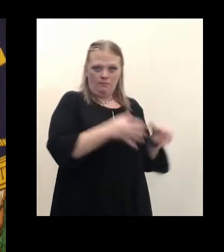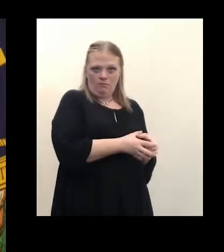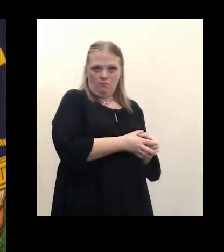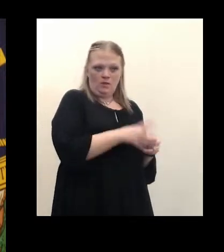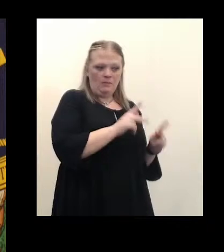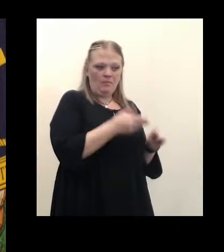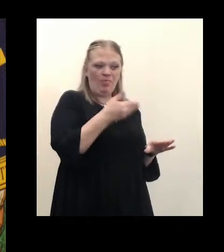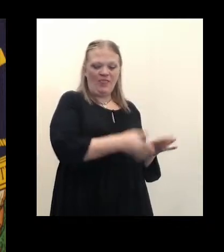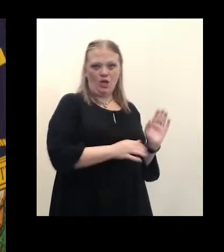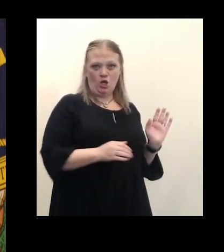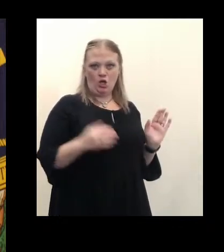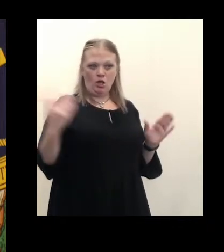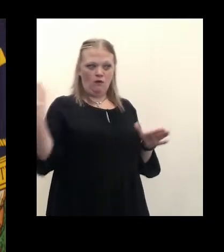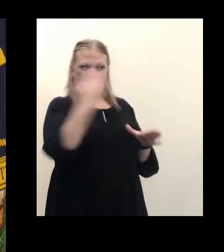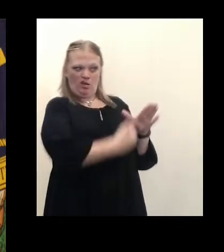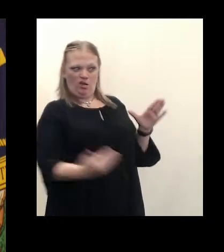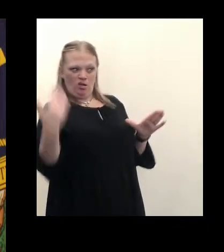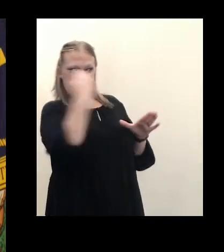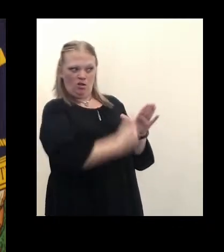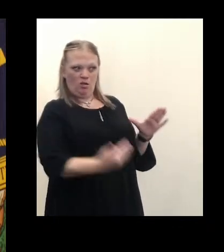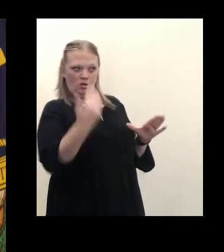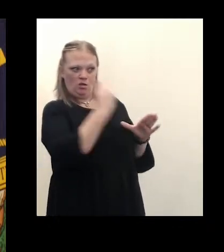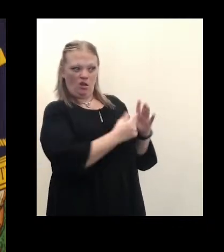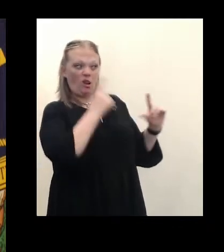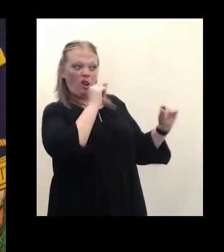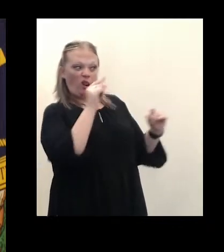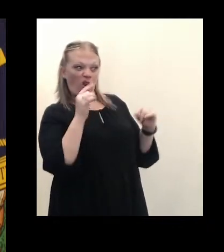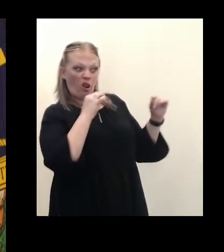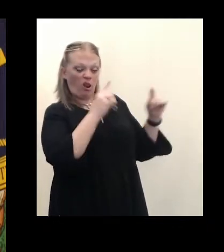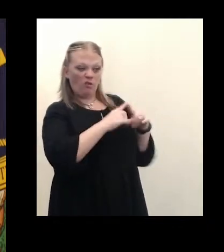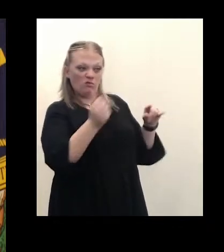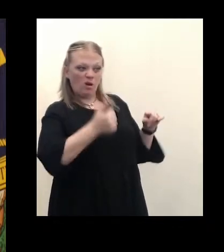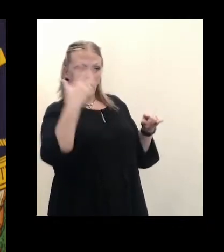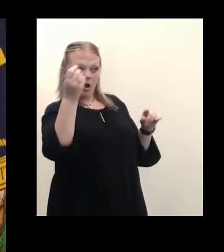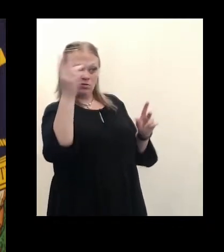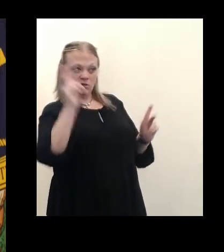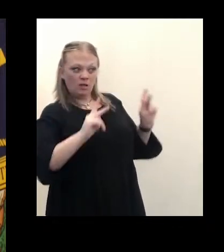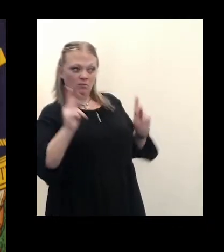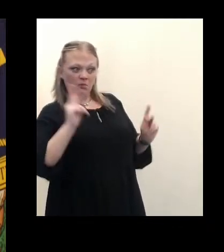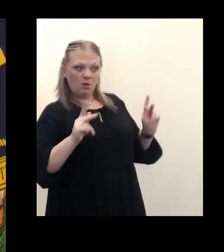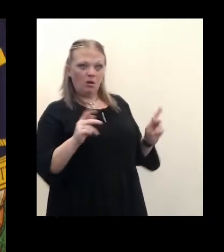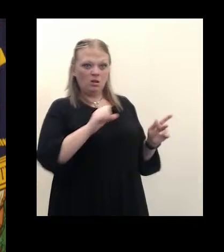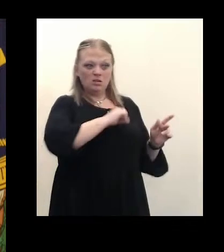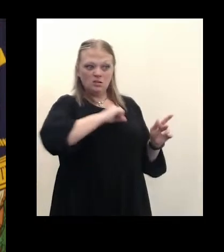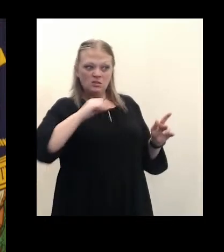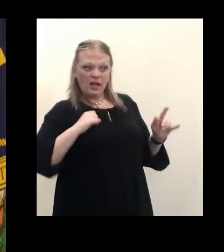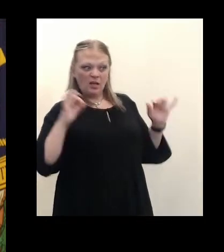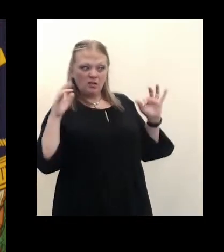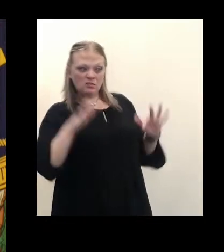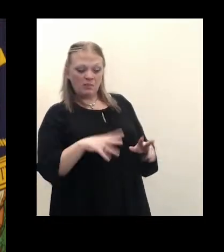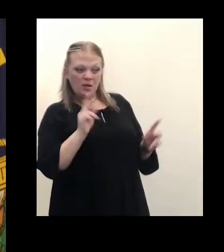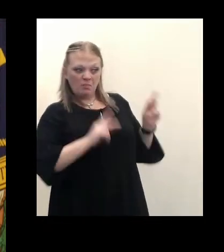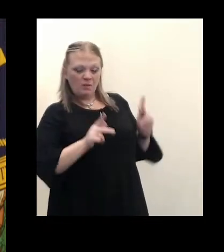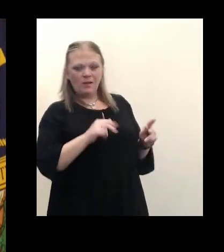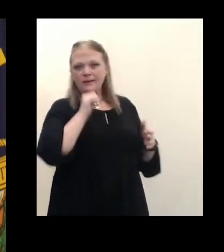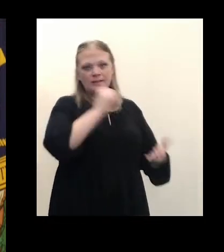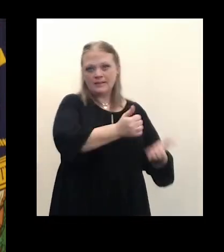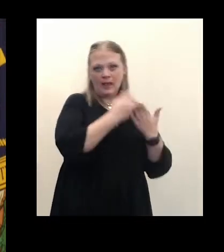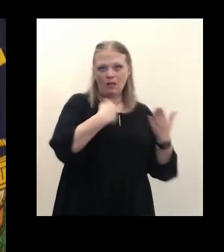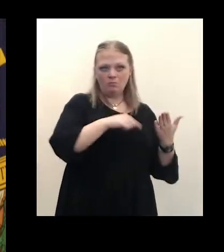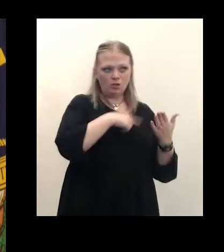have interference from third parties, whether they're legislators in Erie County, Assembly and Senate, or just general public, it doesn't help us get a deal